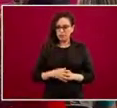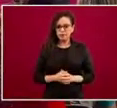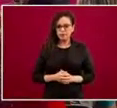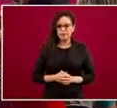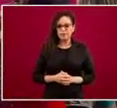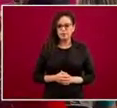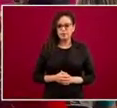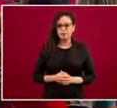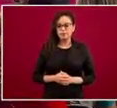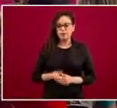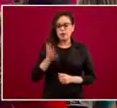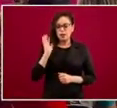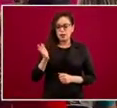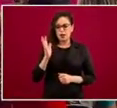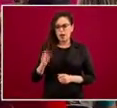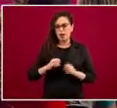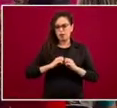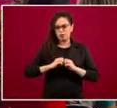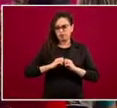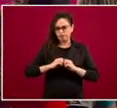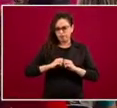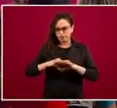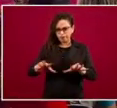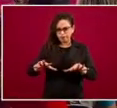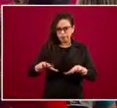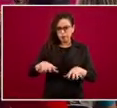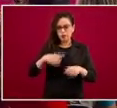hospitals and the public sector.